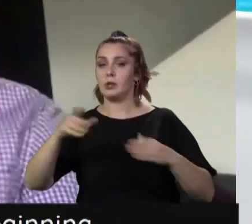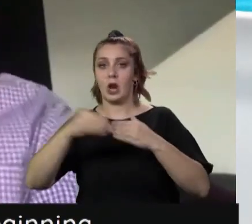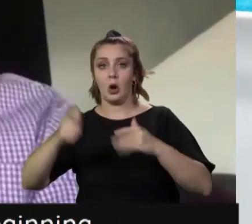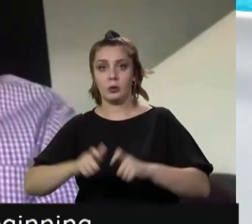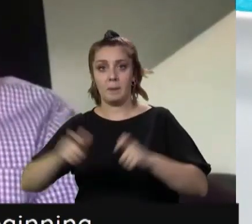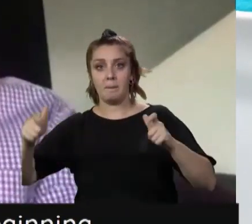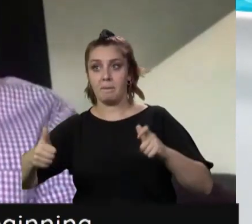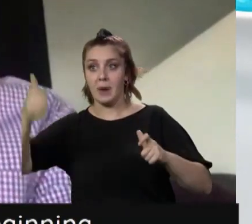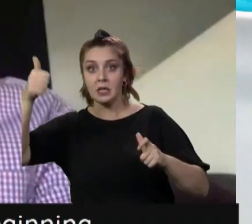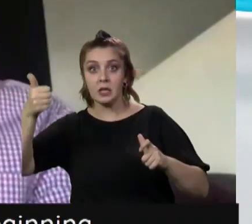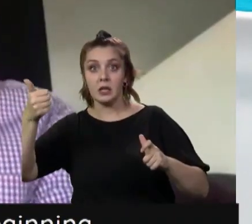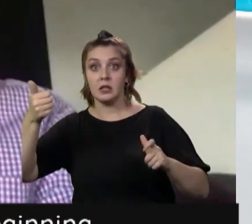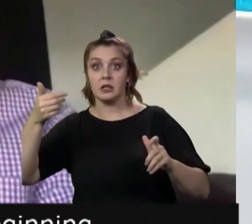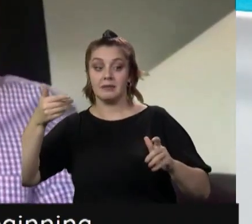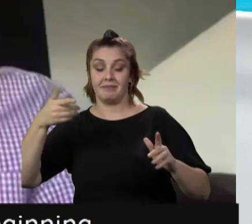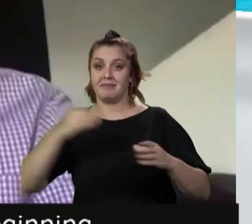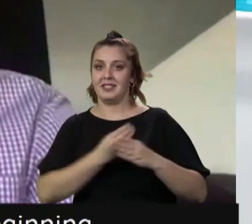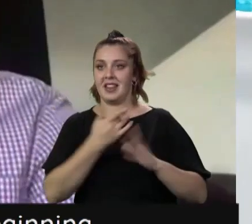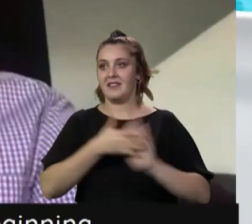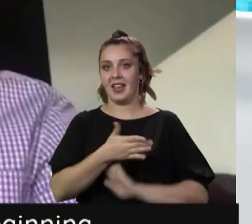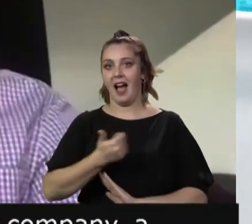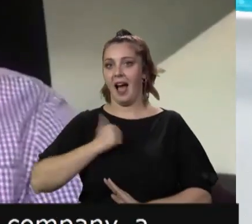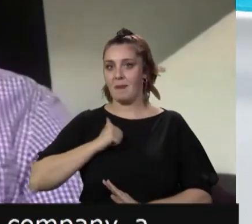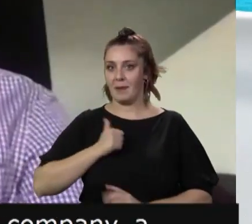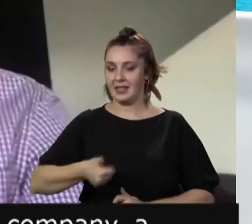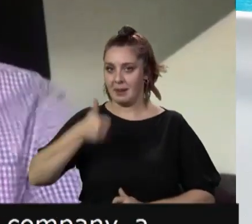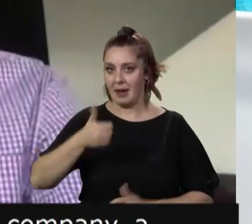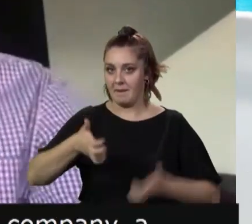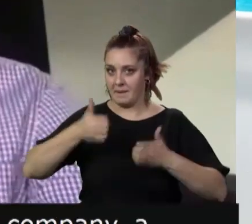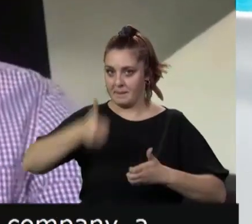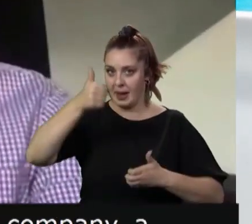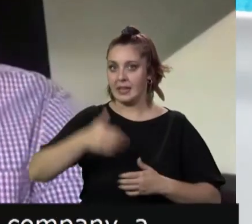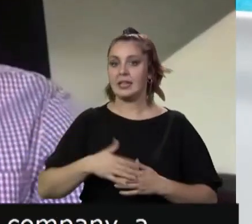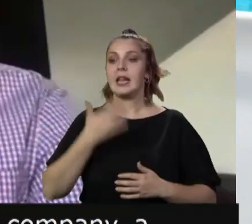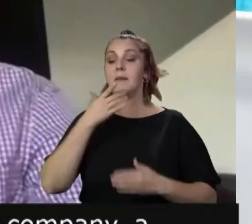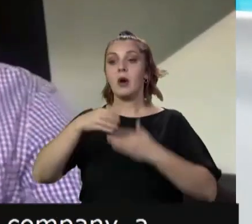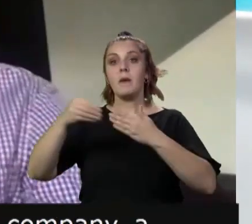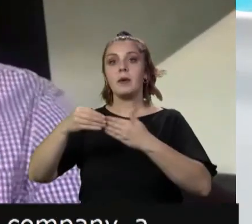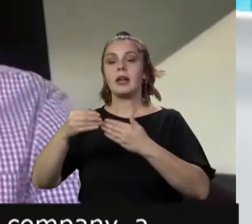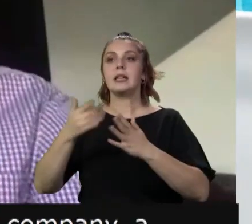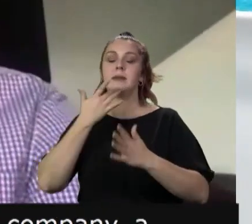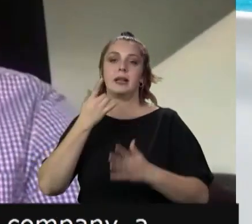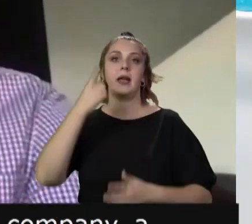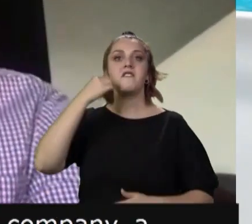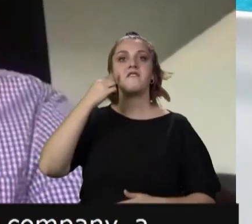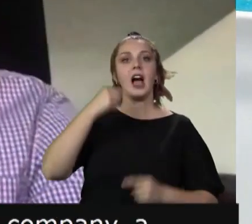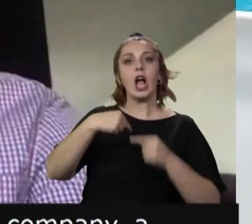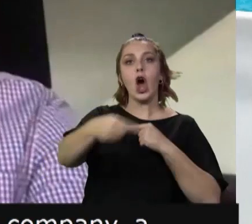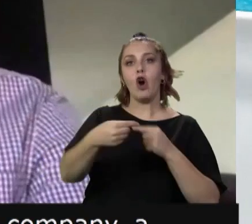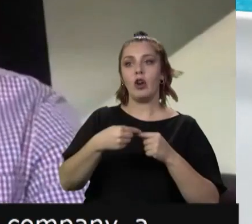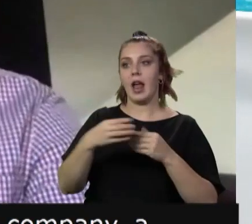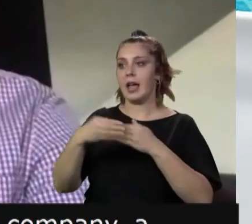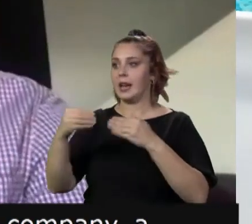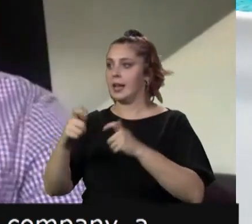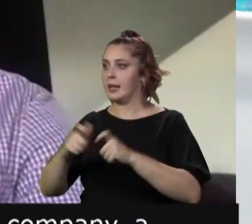A product that can be used by more people will be more profitable. The more customers